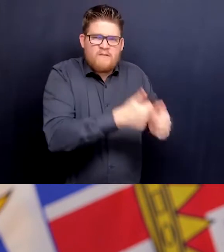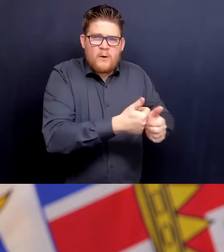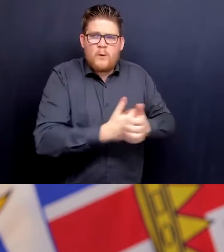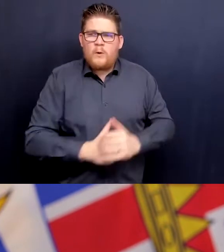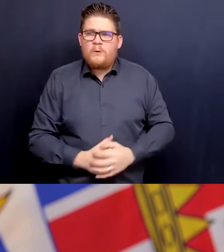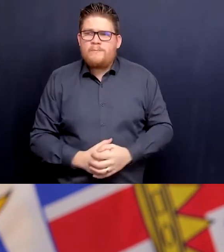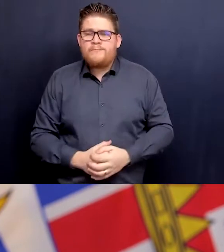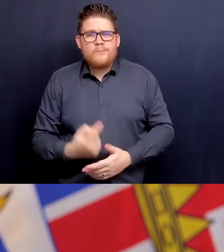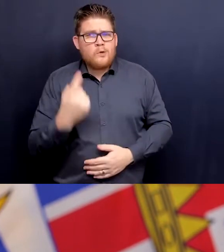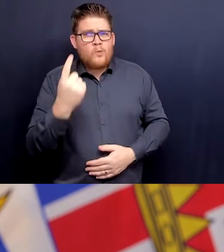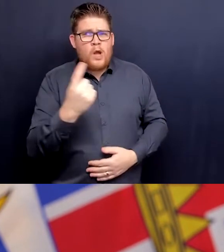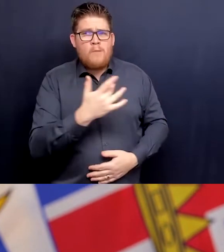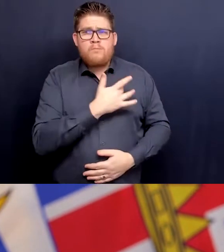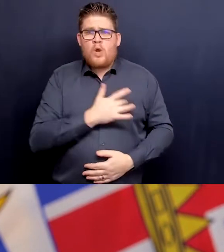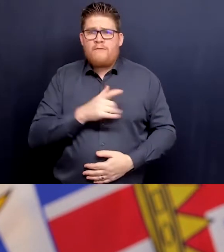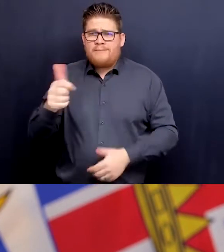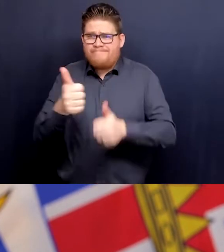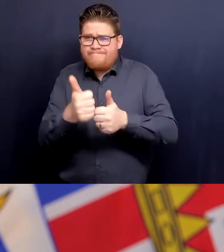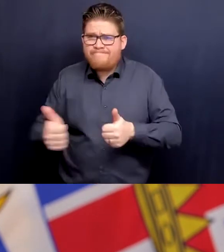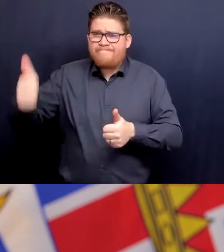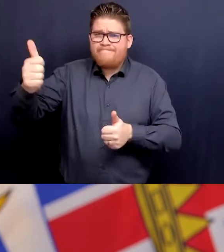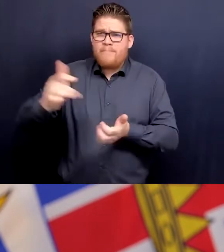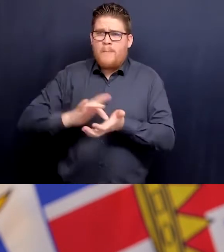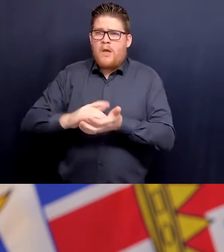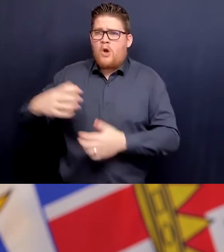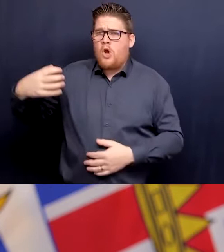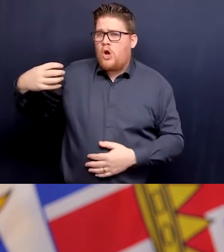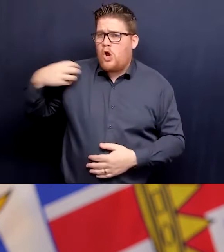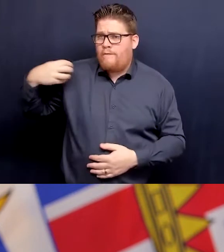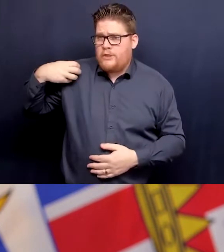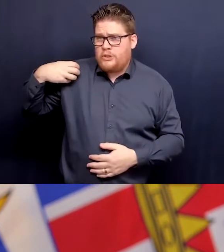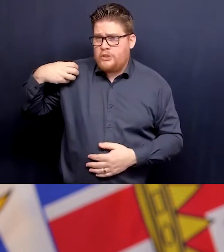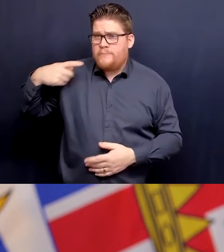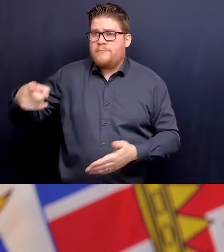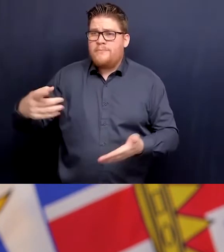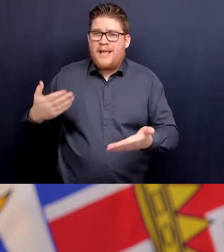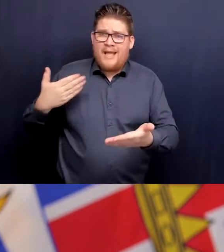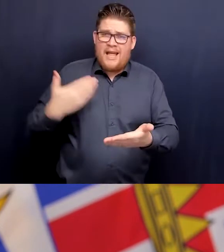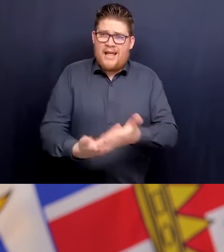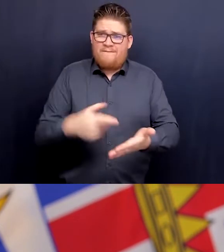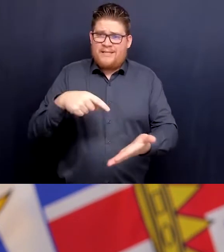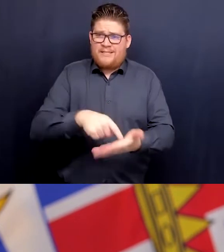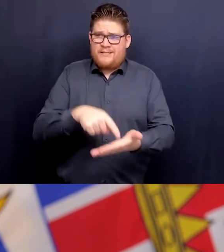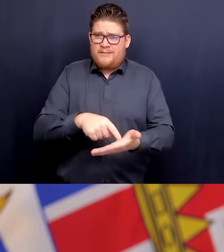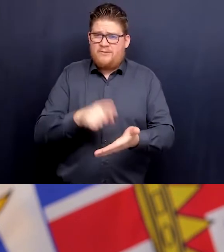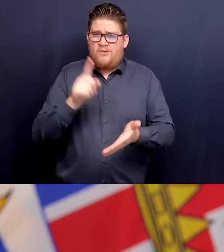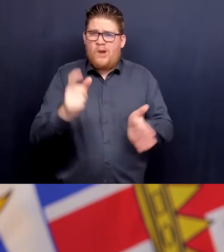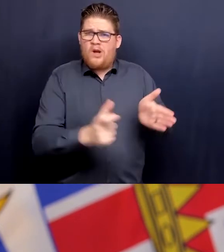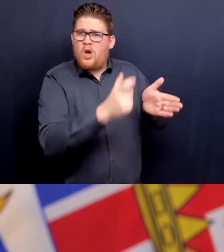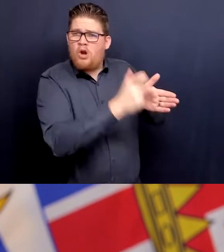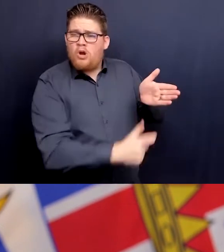officers citing as evidence to guide these decisions a paper that argues the risks and harms